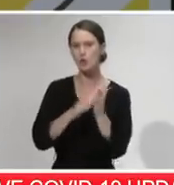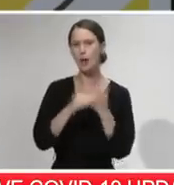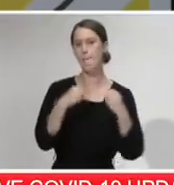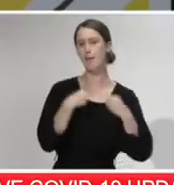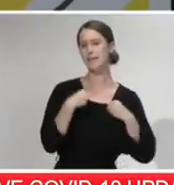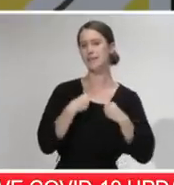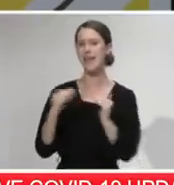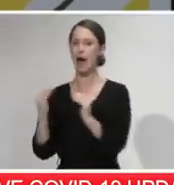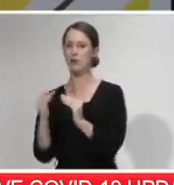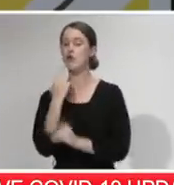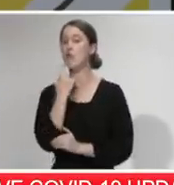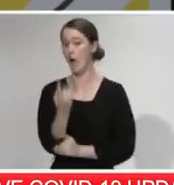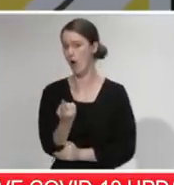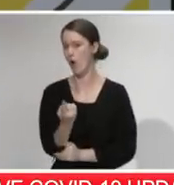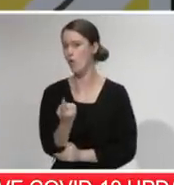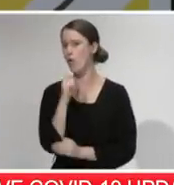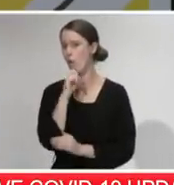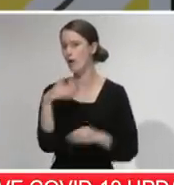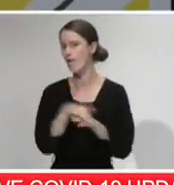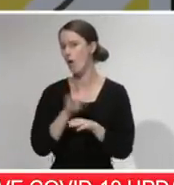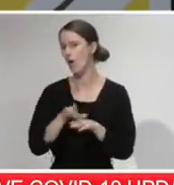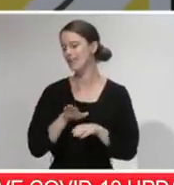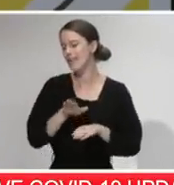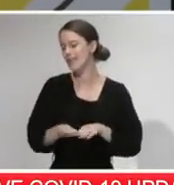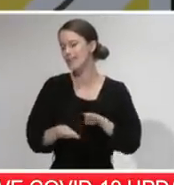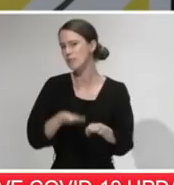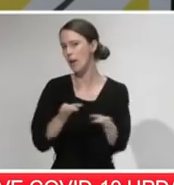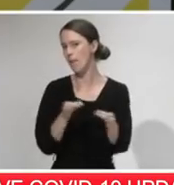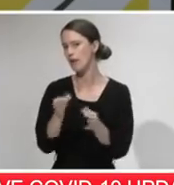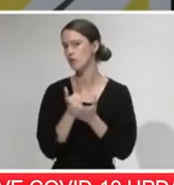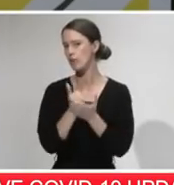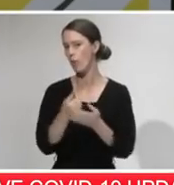businesses and households, and tomorrow I will talk about our next steps and our plan to support businesses.